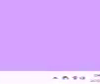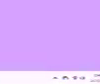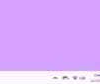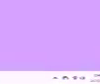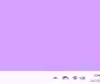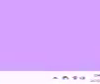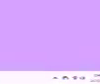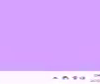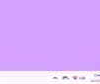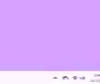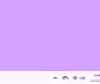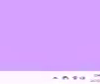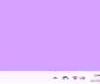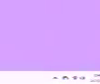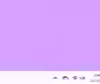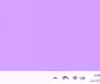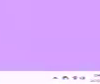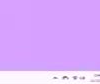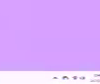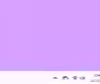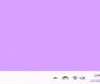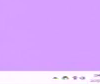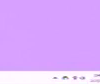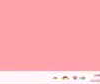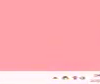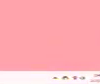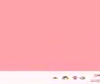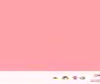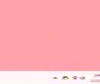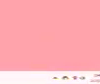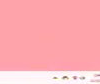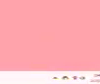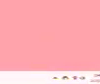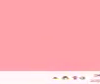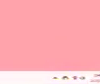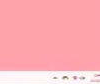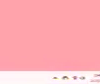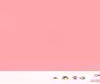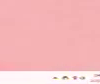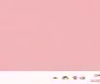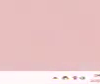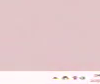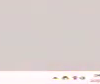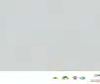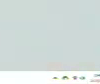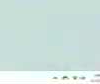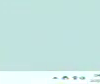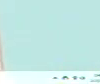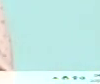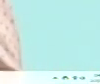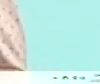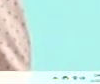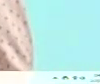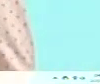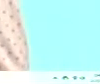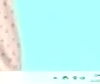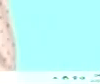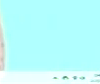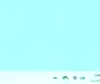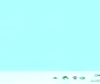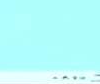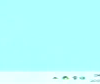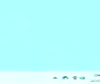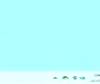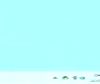with them thou hast quickened me. I am dying, save me, for I have sought thy precepts. The wicked have waited for me to destroy me, but I will consider thy